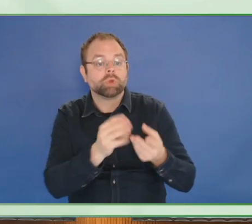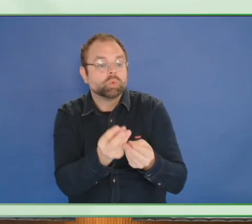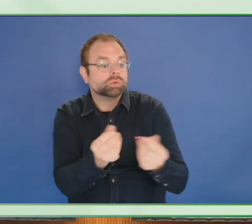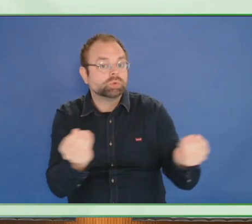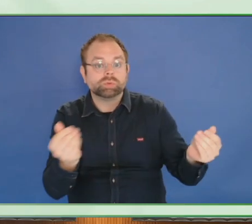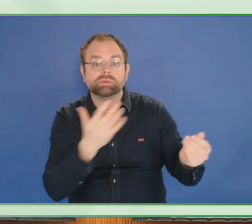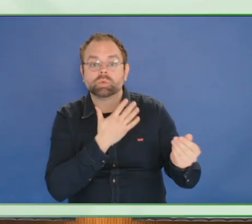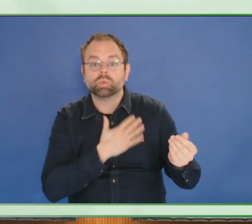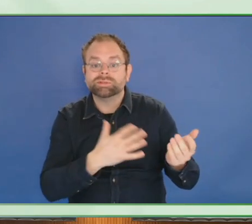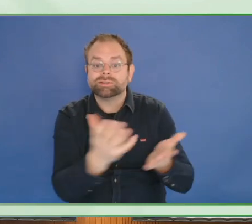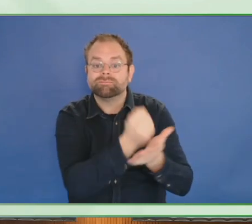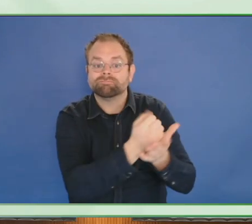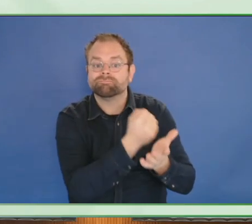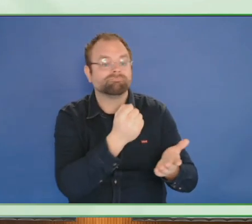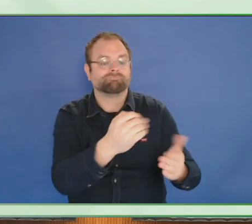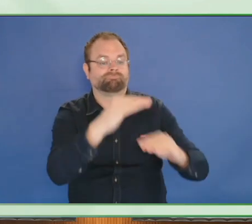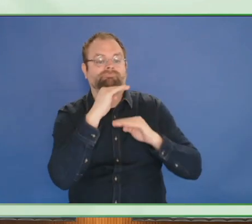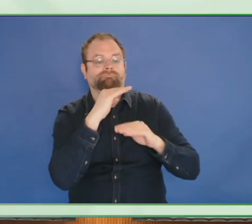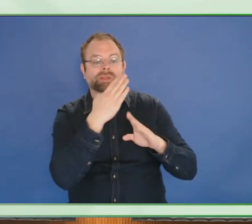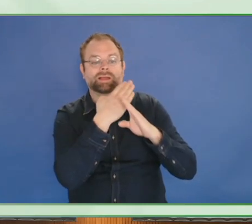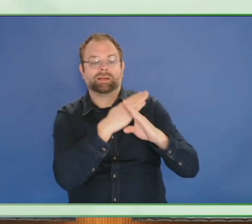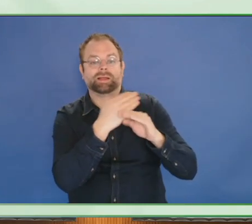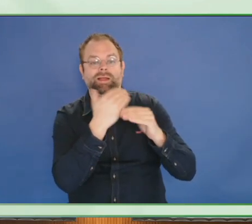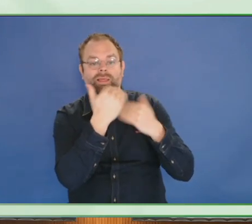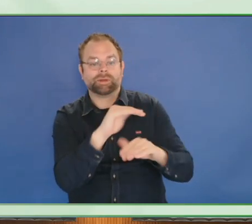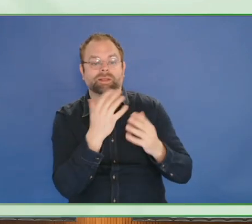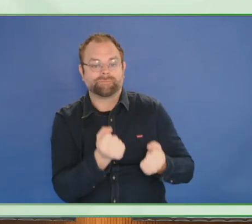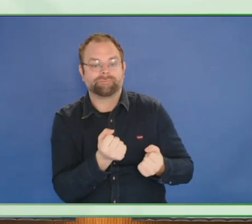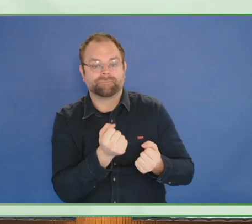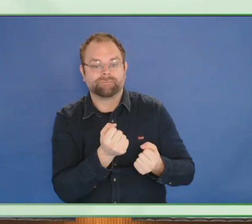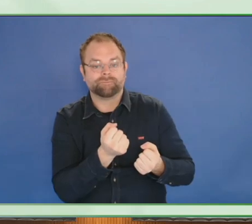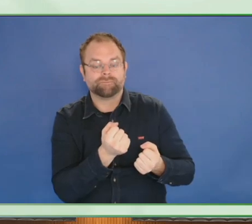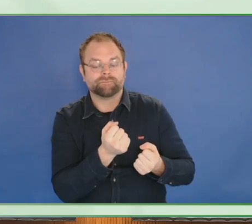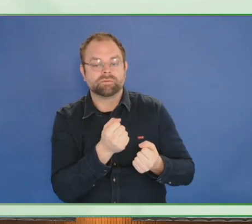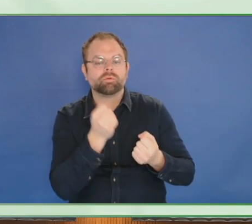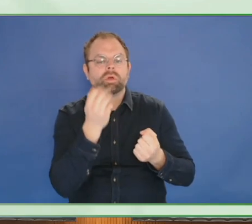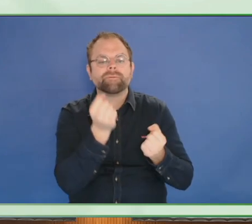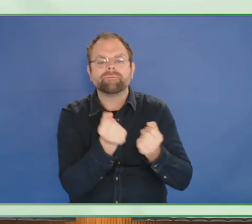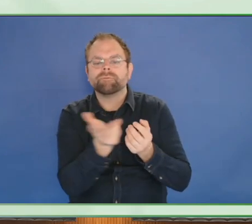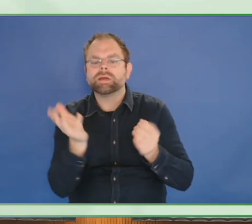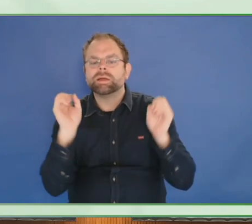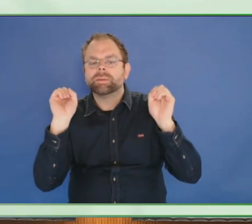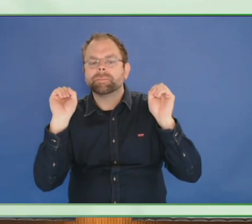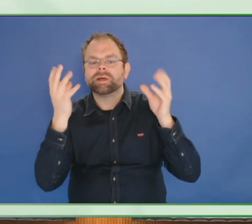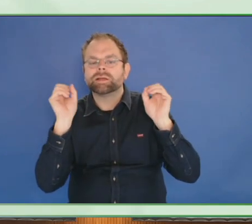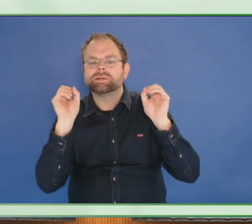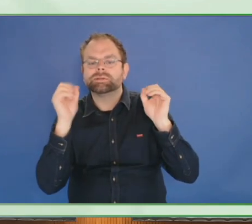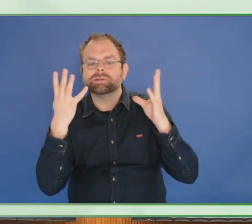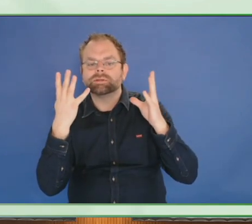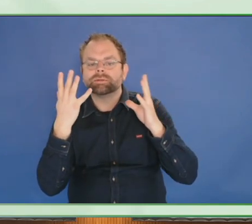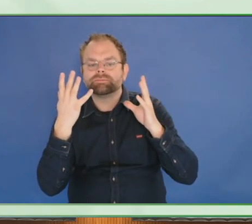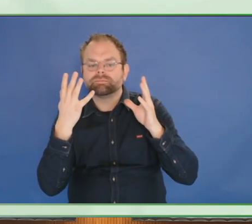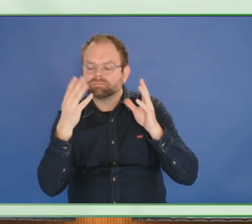we provide to participants with disabilities and their families. We used a mixed training